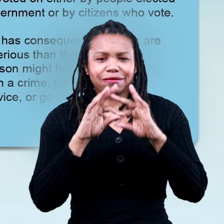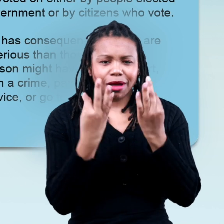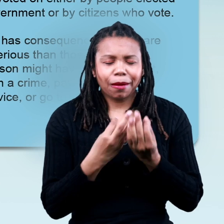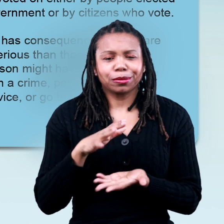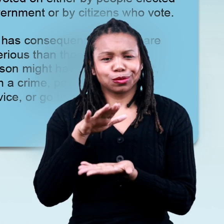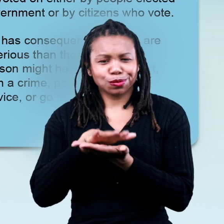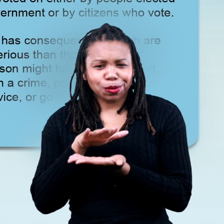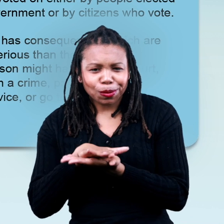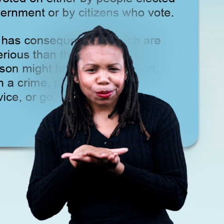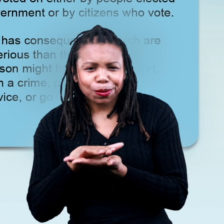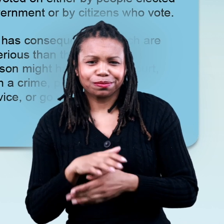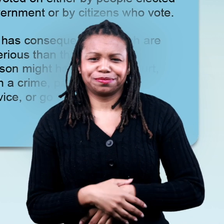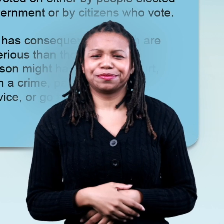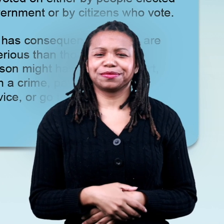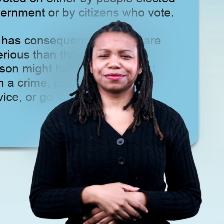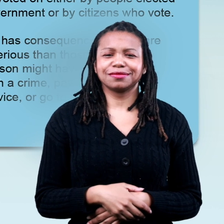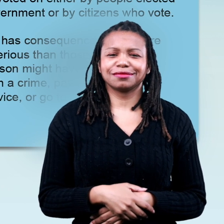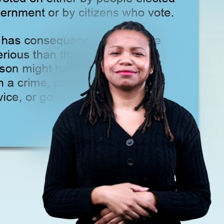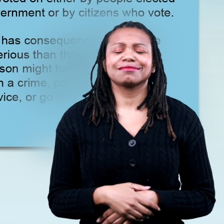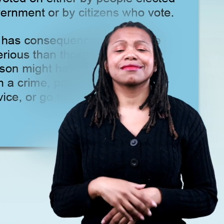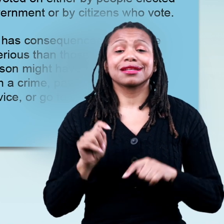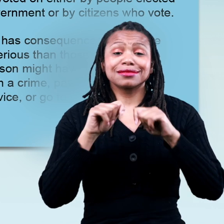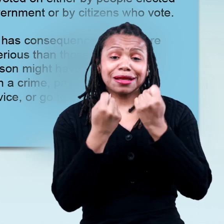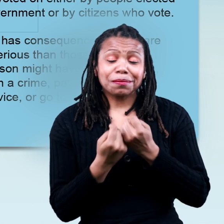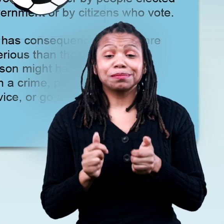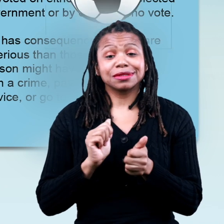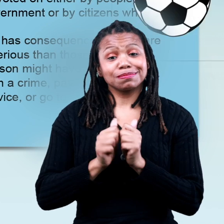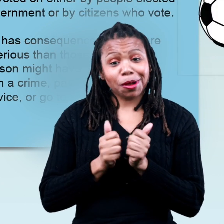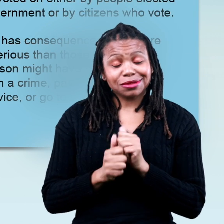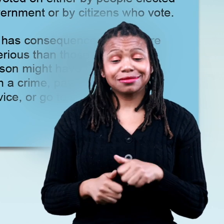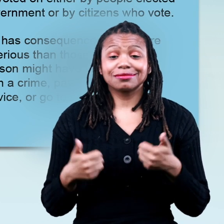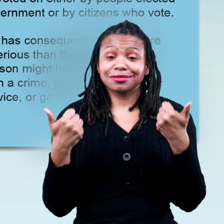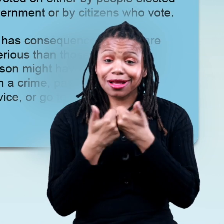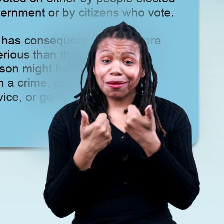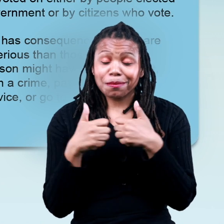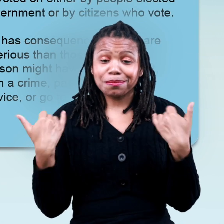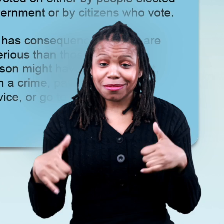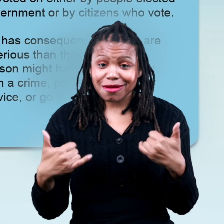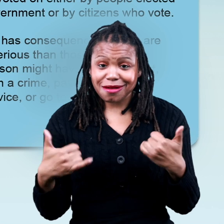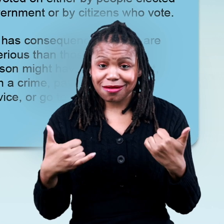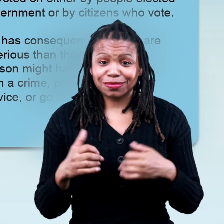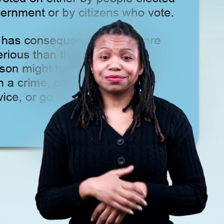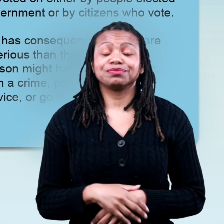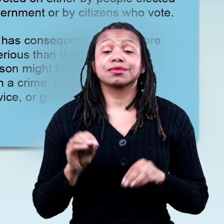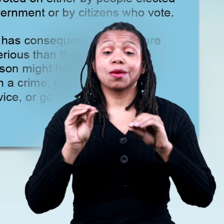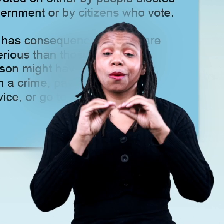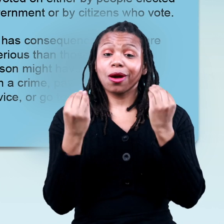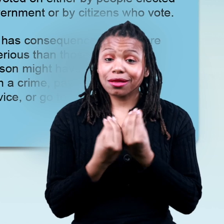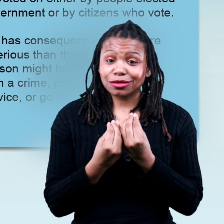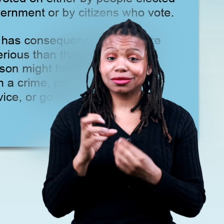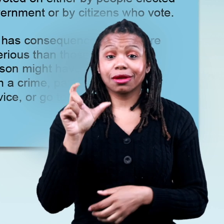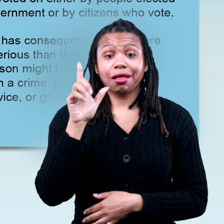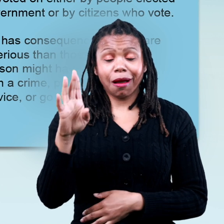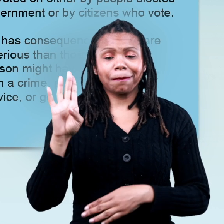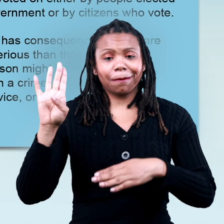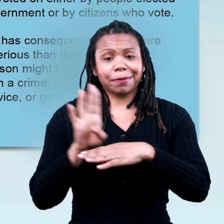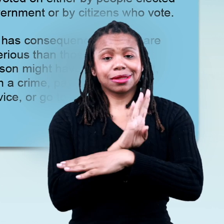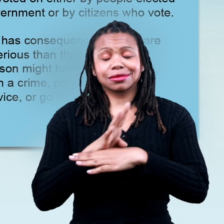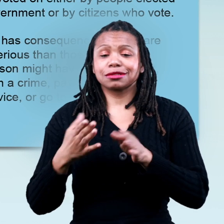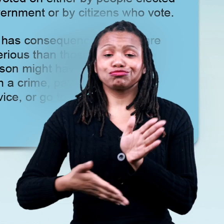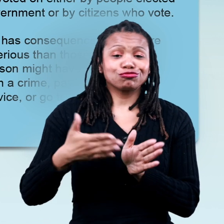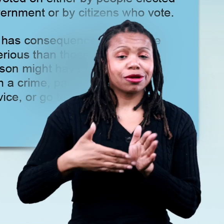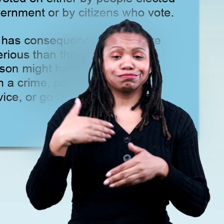groups, like families, schools, teams, sports, board games,